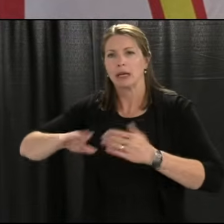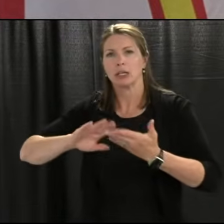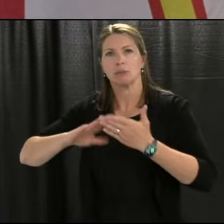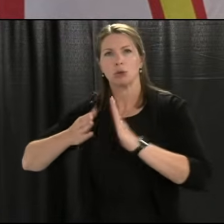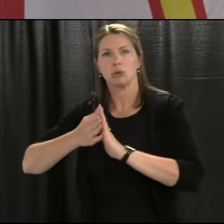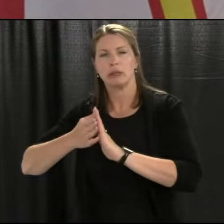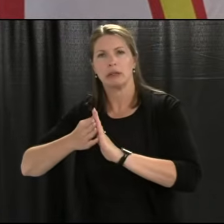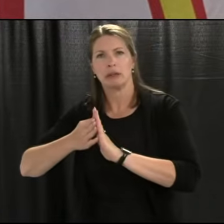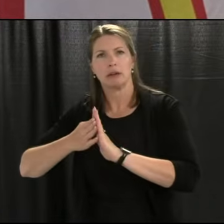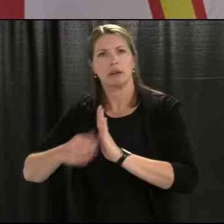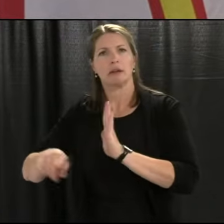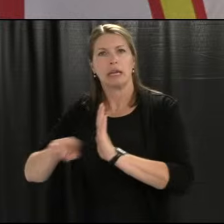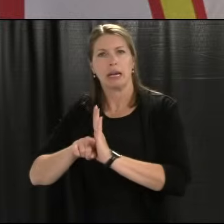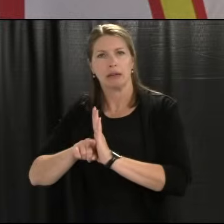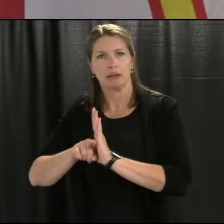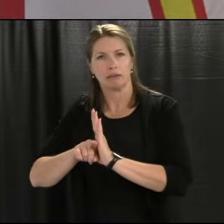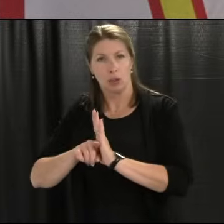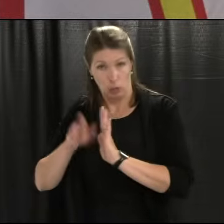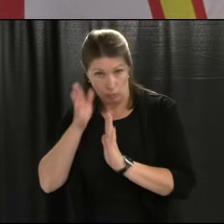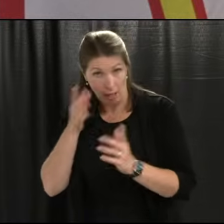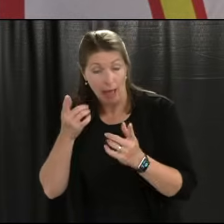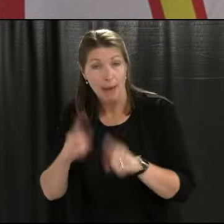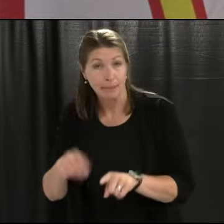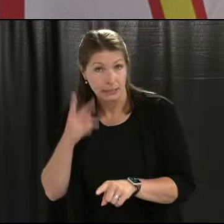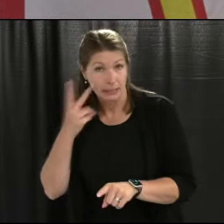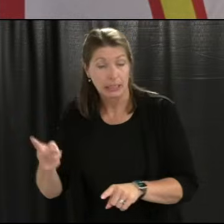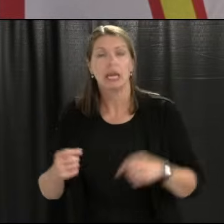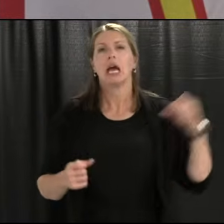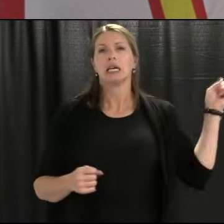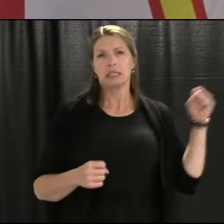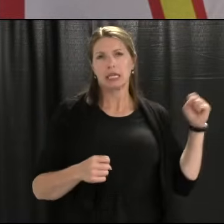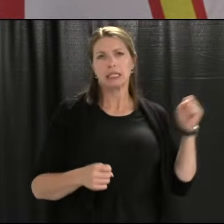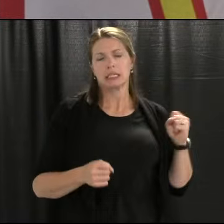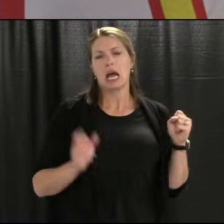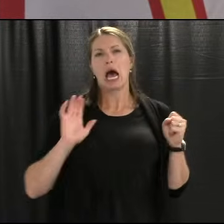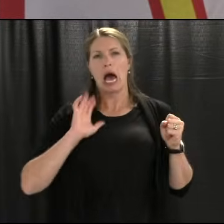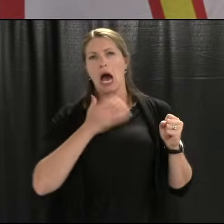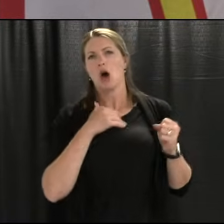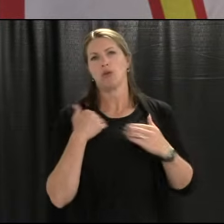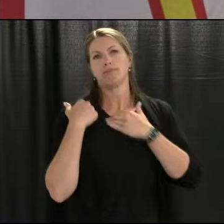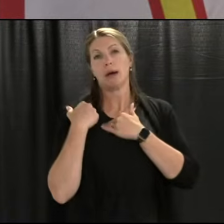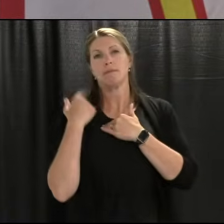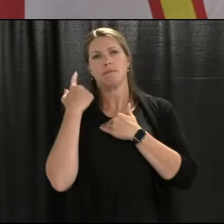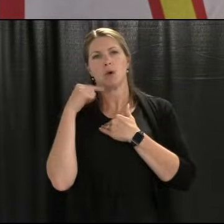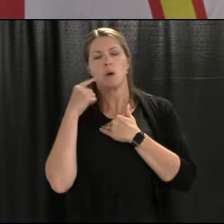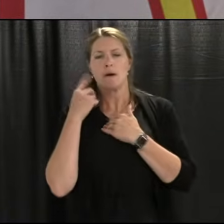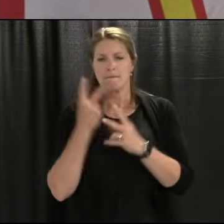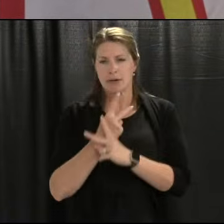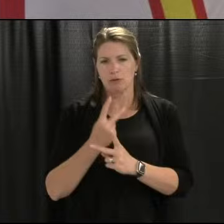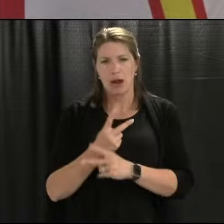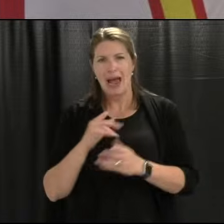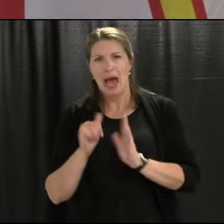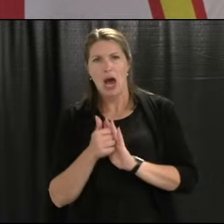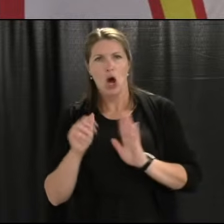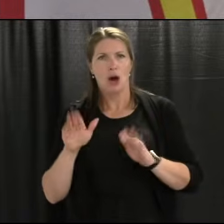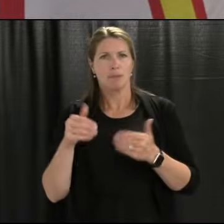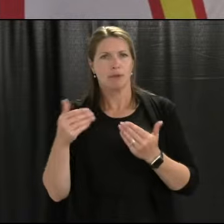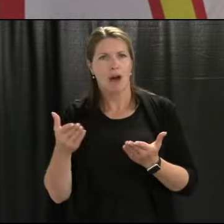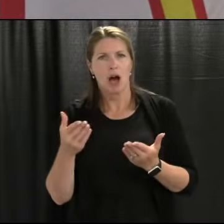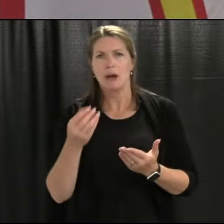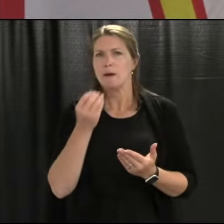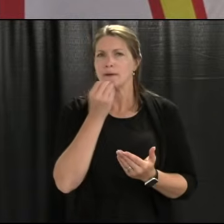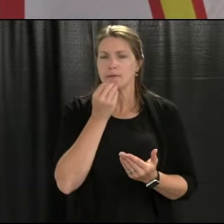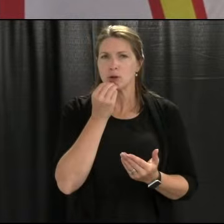this over the next few days, of course. And it's our responsibility to address all the consequences. And, food security is an issue here in Newfoundland and Labrador